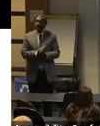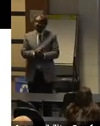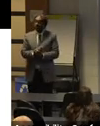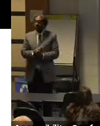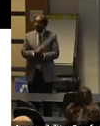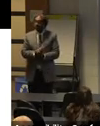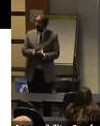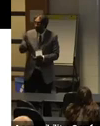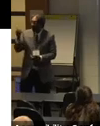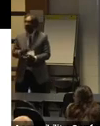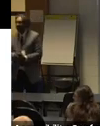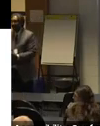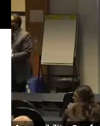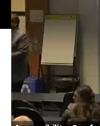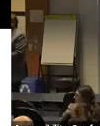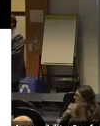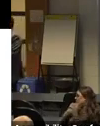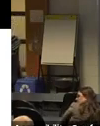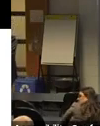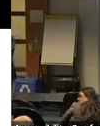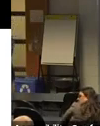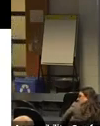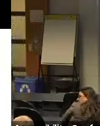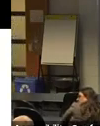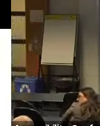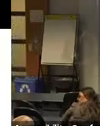Any questions or comments? Yeah.